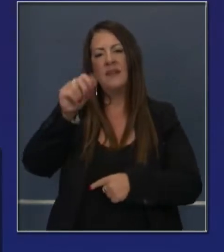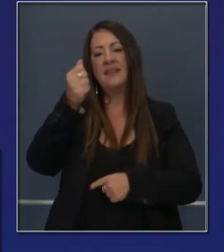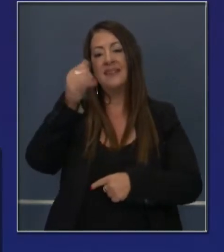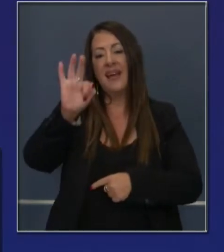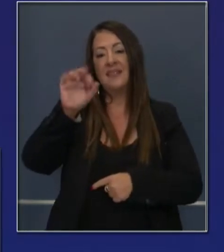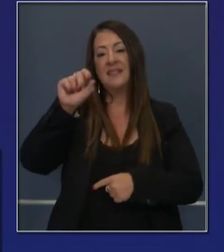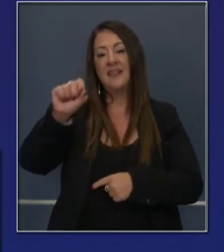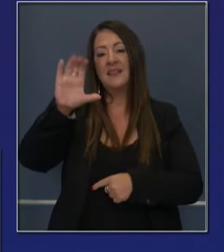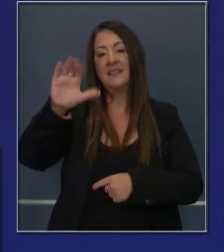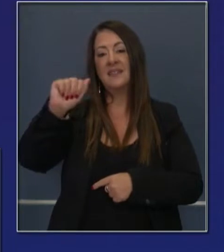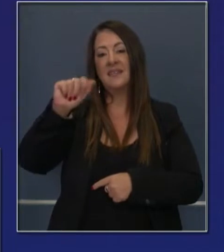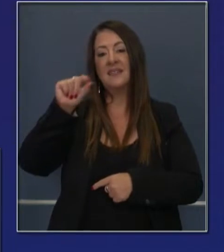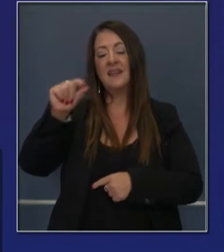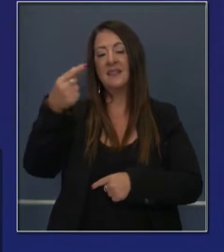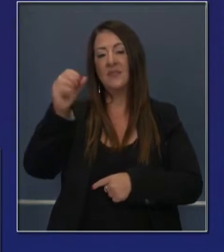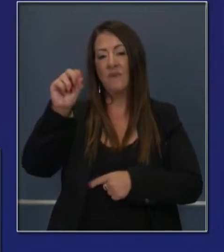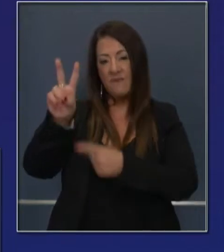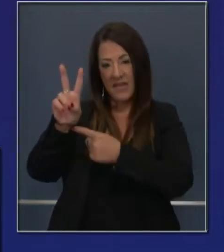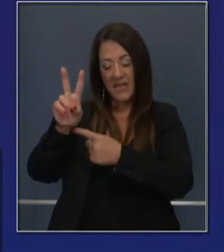covid19.ca.gov or